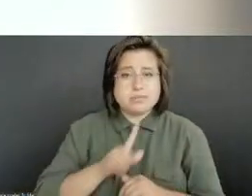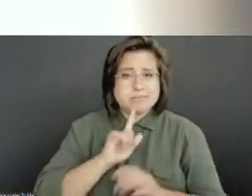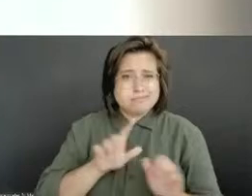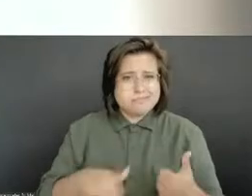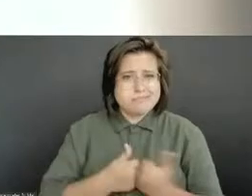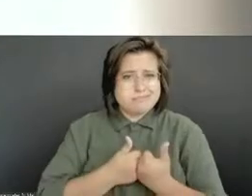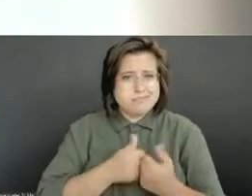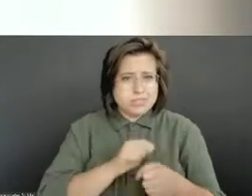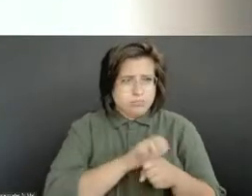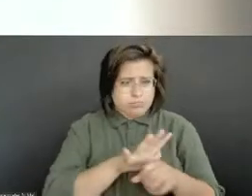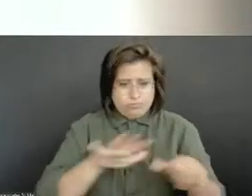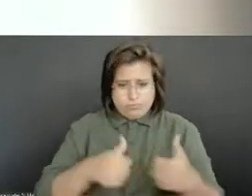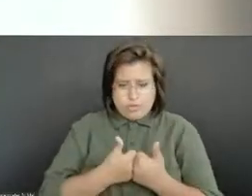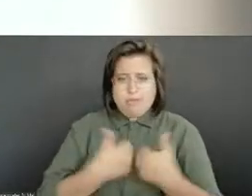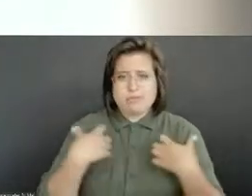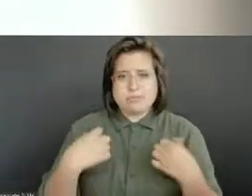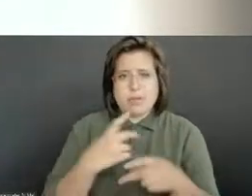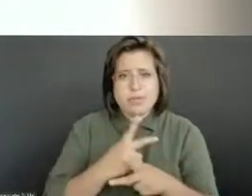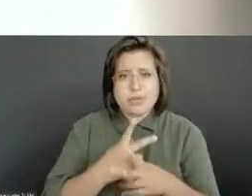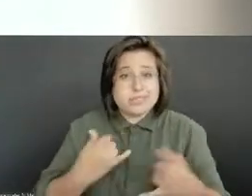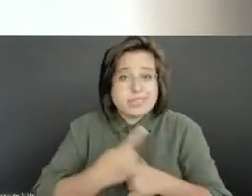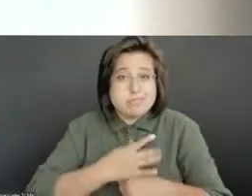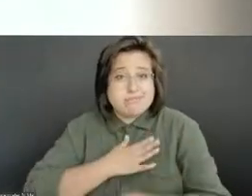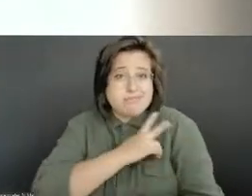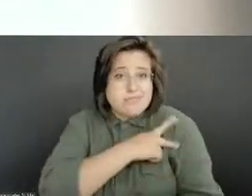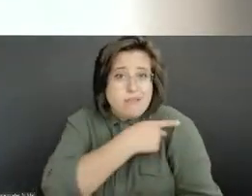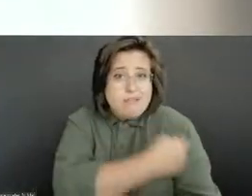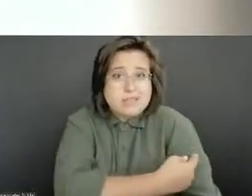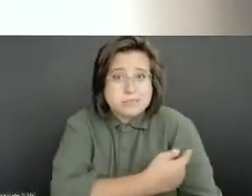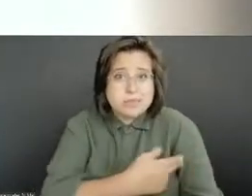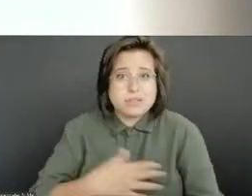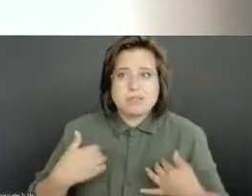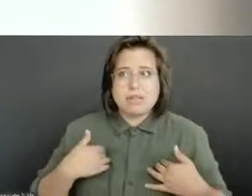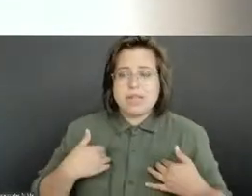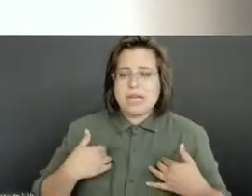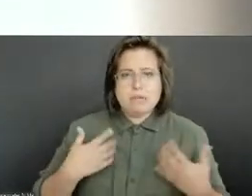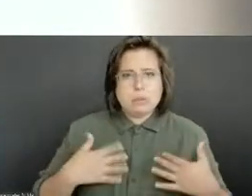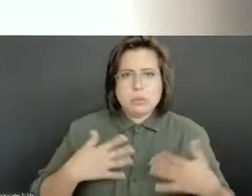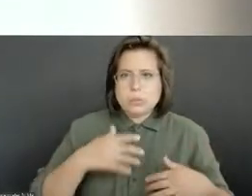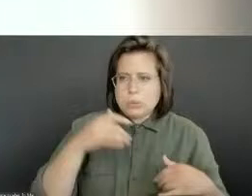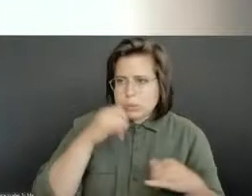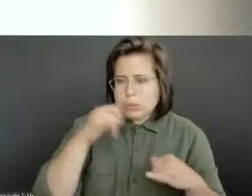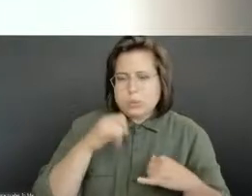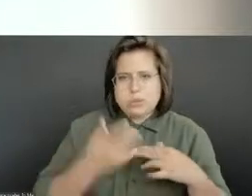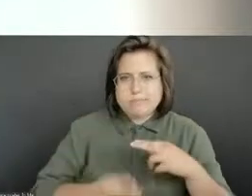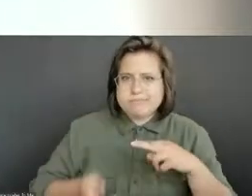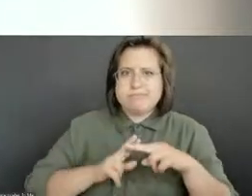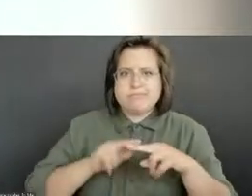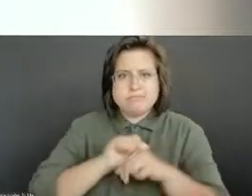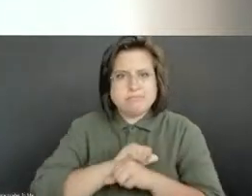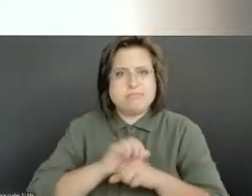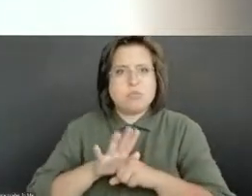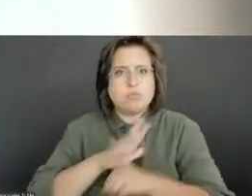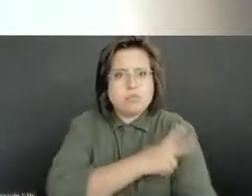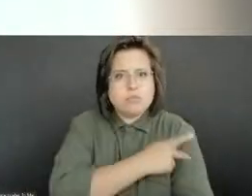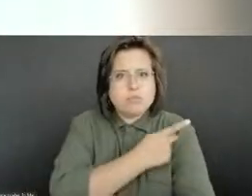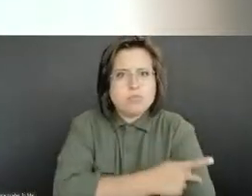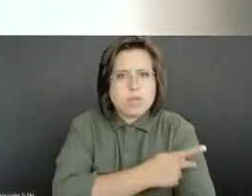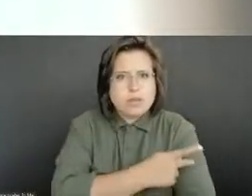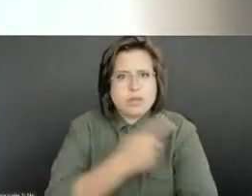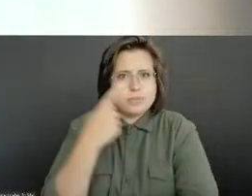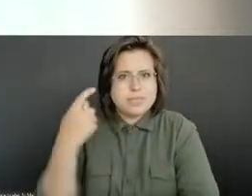Even today in my hospital, where we have an extreme surge of patients with COVID-19 due to lack of vaccination and the Delta